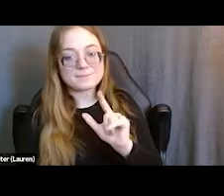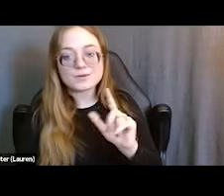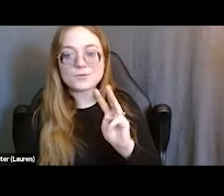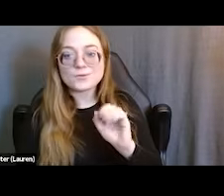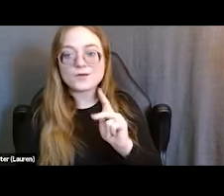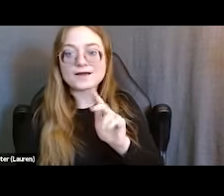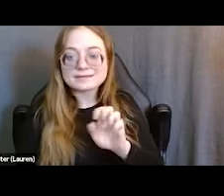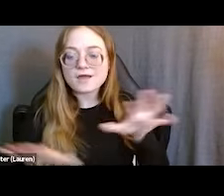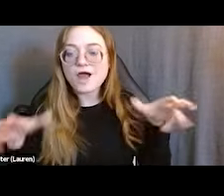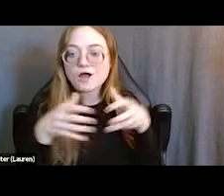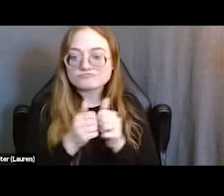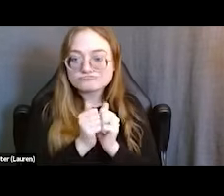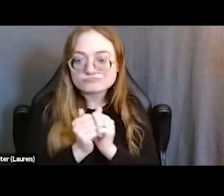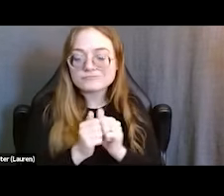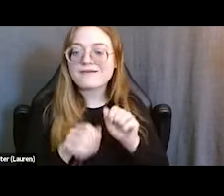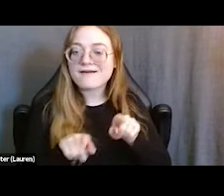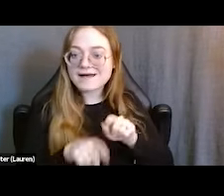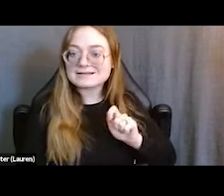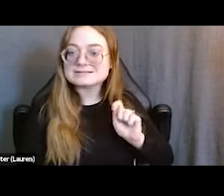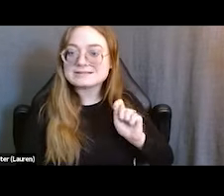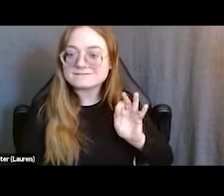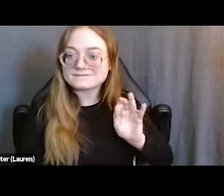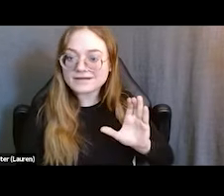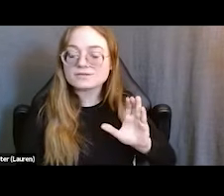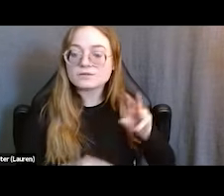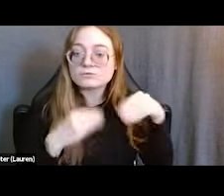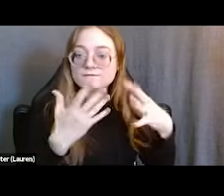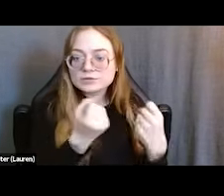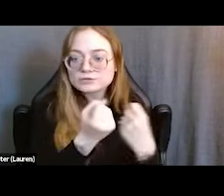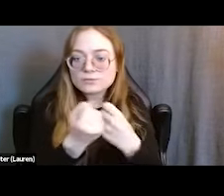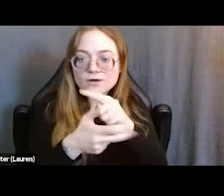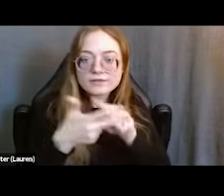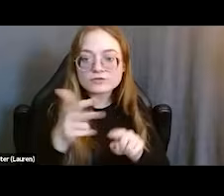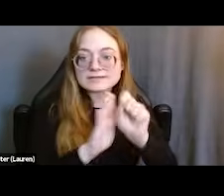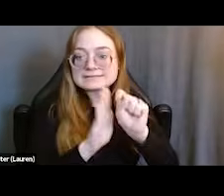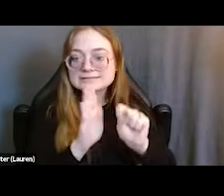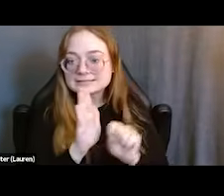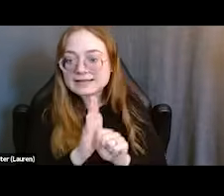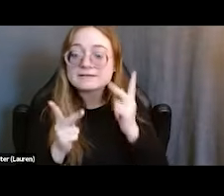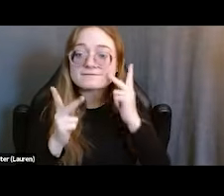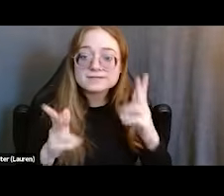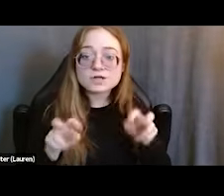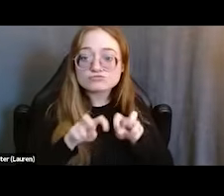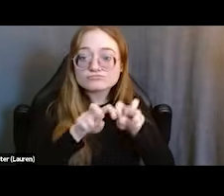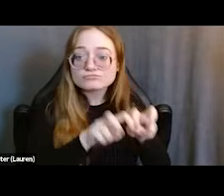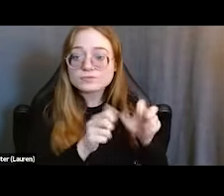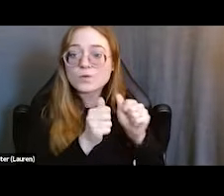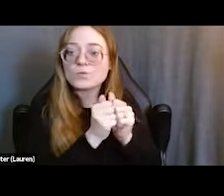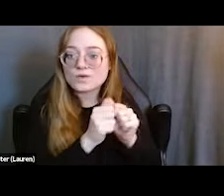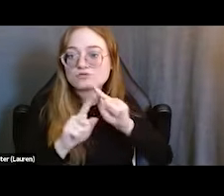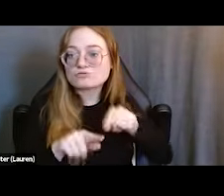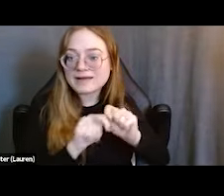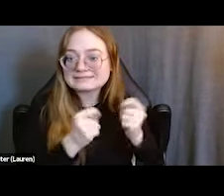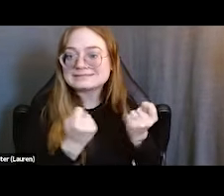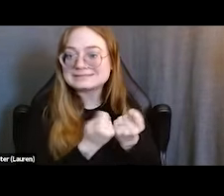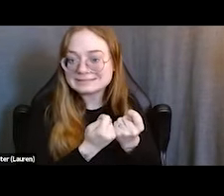provide guidance and support to these states who all came to visit, do ride-alongs with the mobile response and